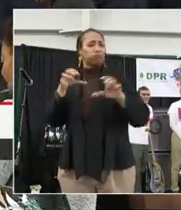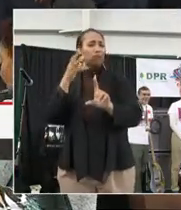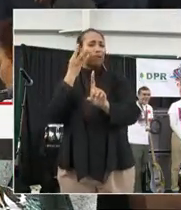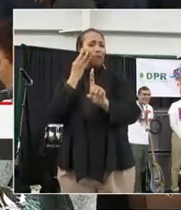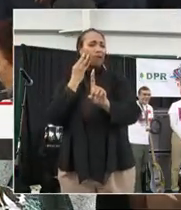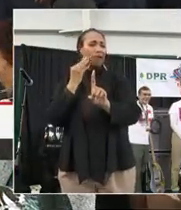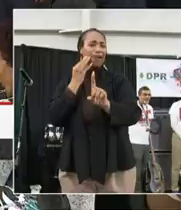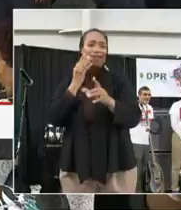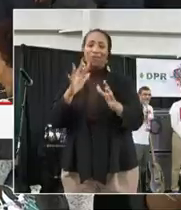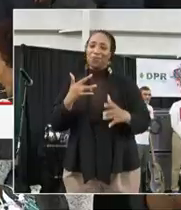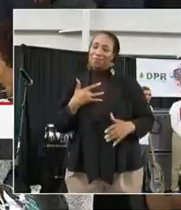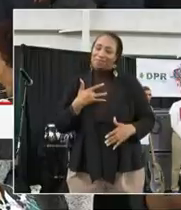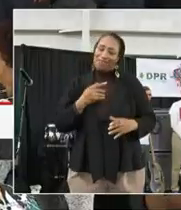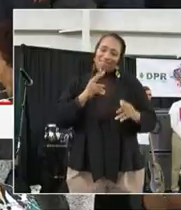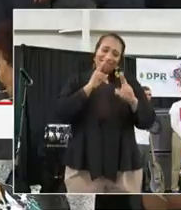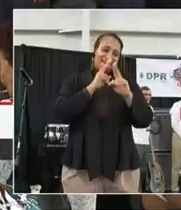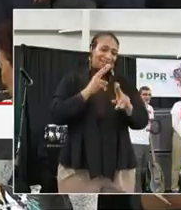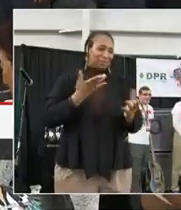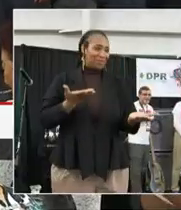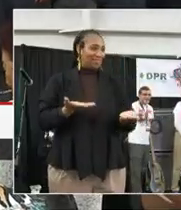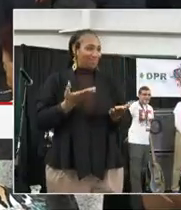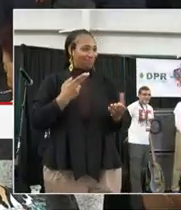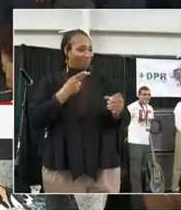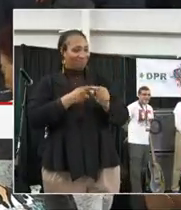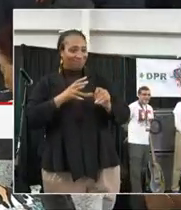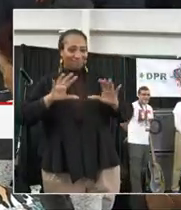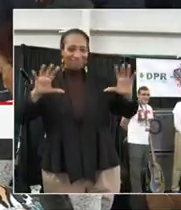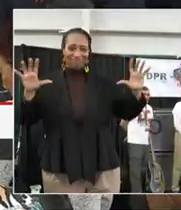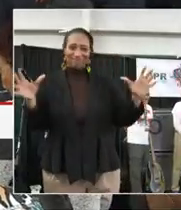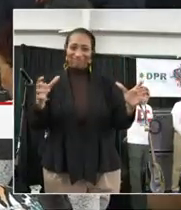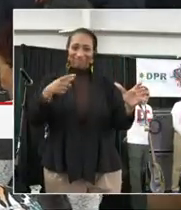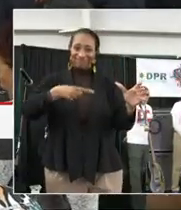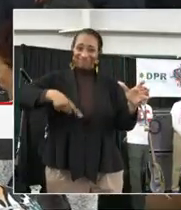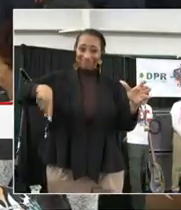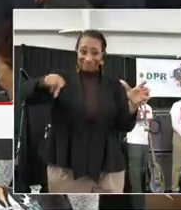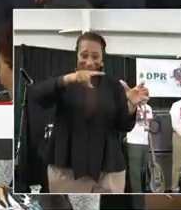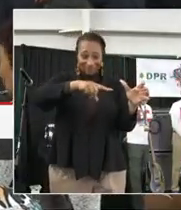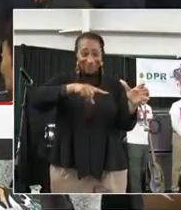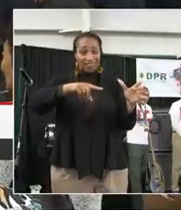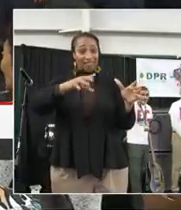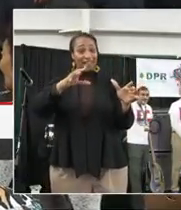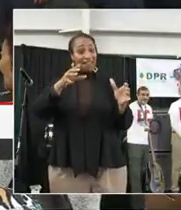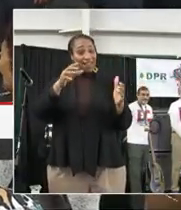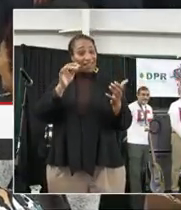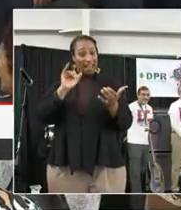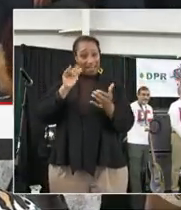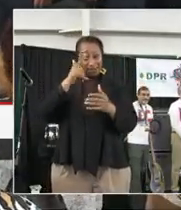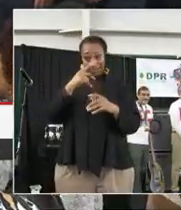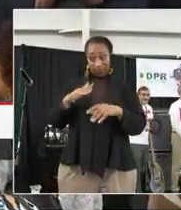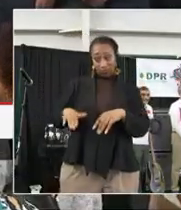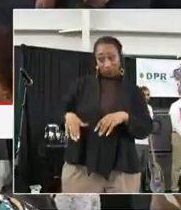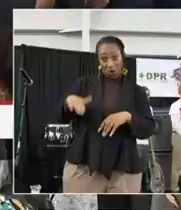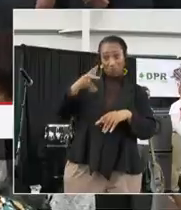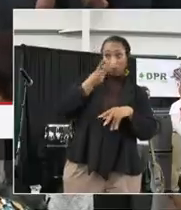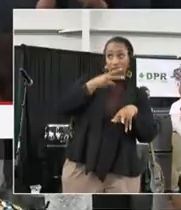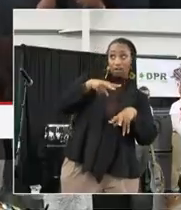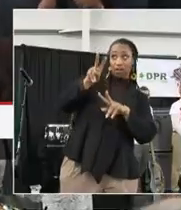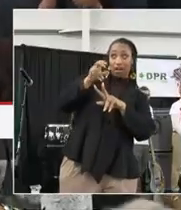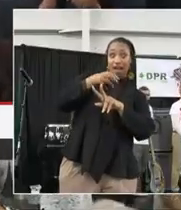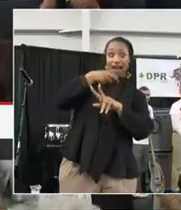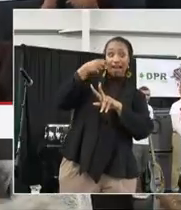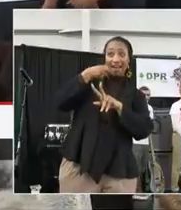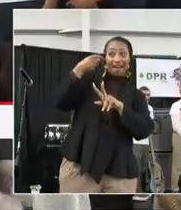know, oftentimes when you're growing up, that's a sign of aging. When women show